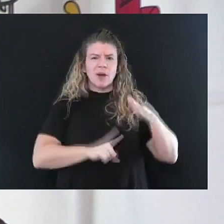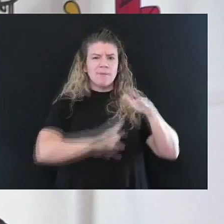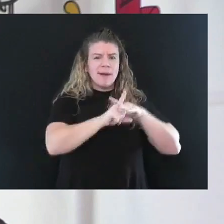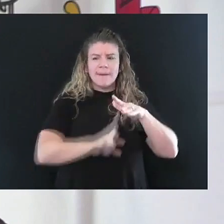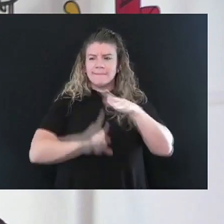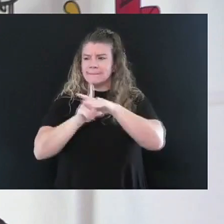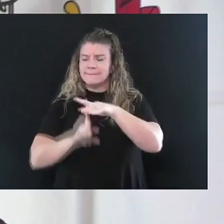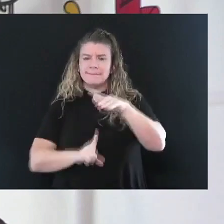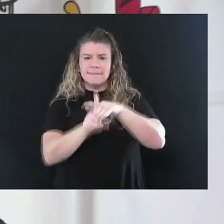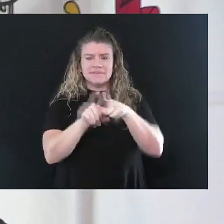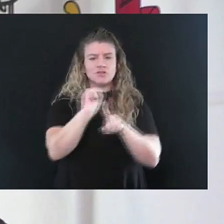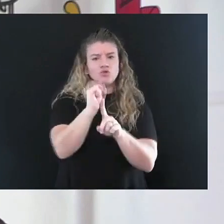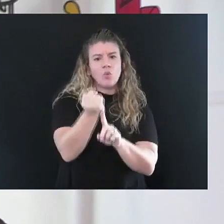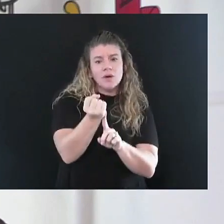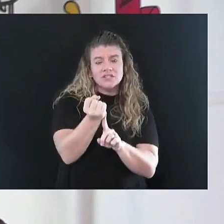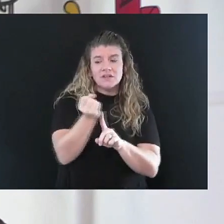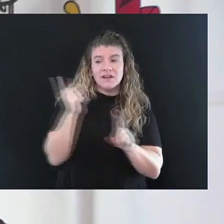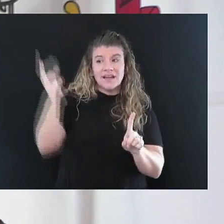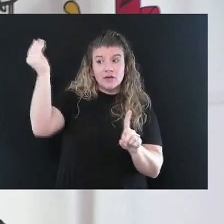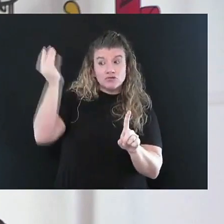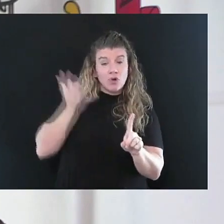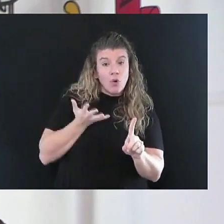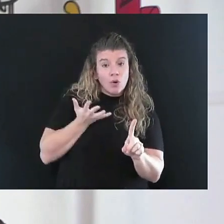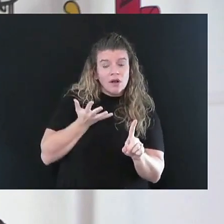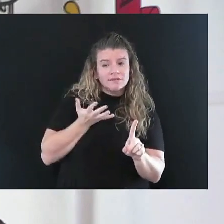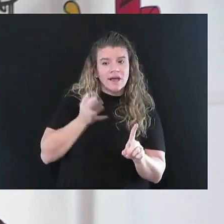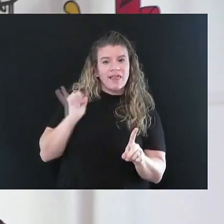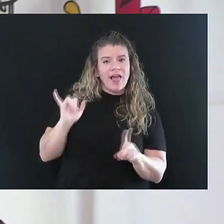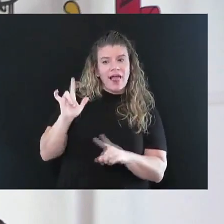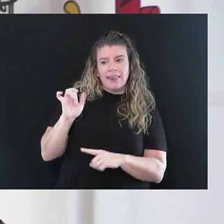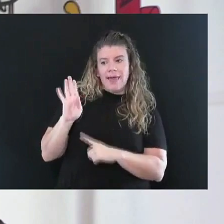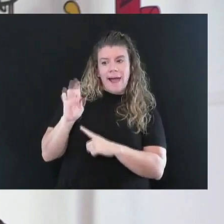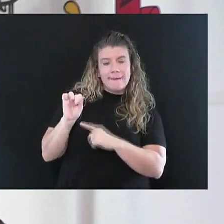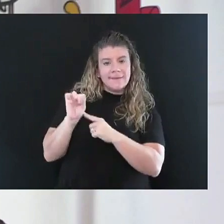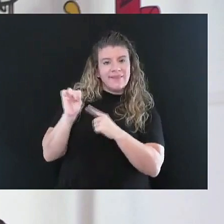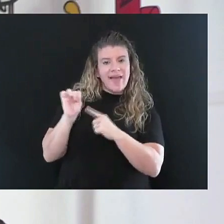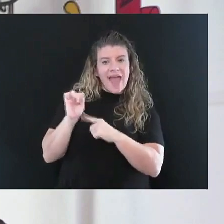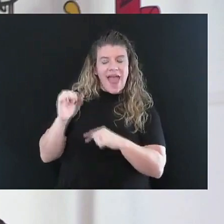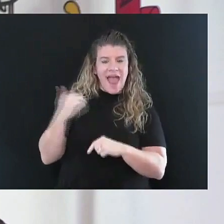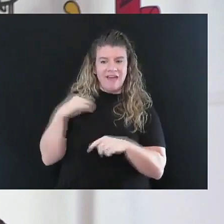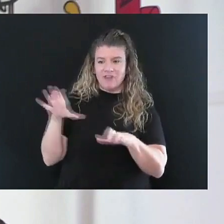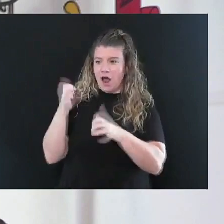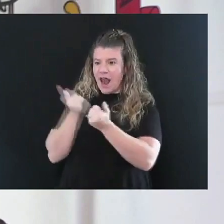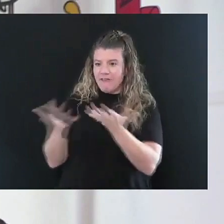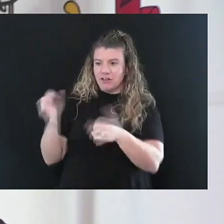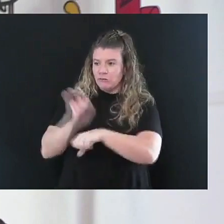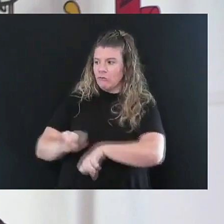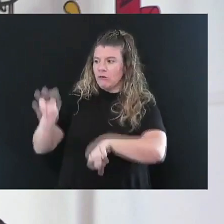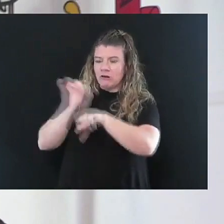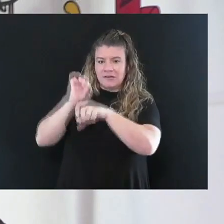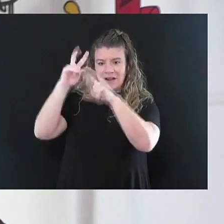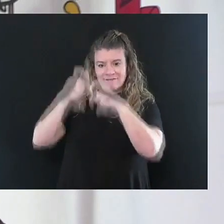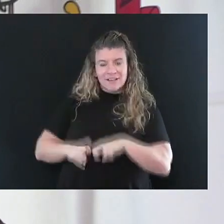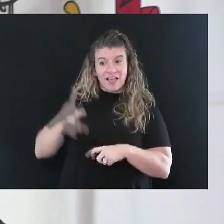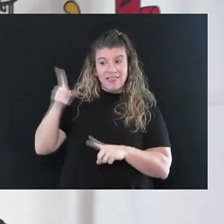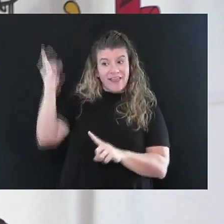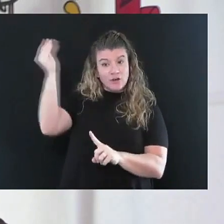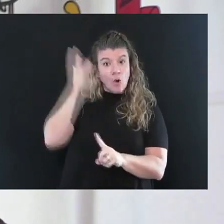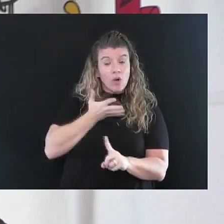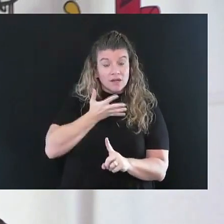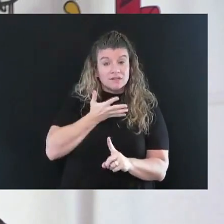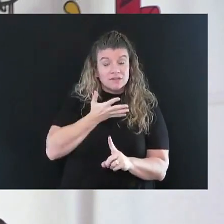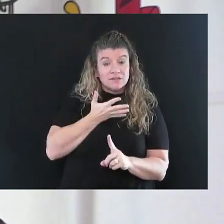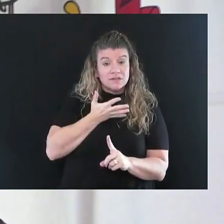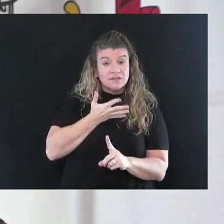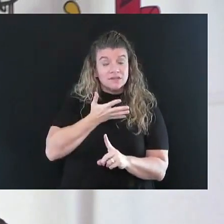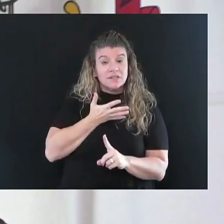were told by the labs have all this work done, and we were told that it